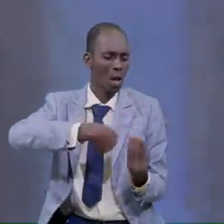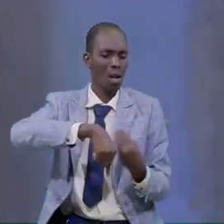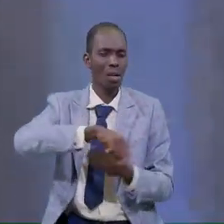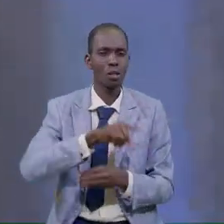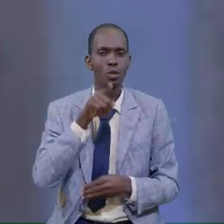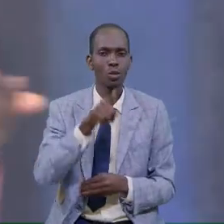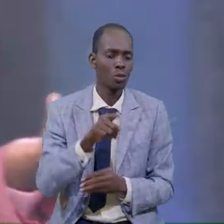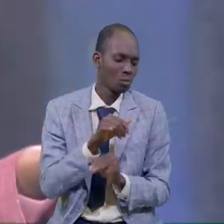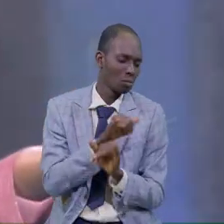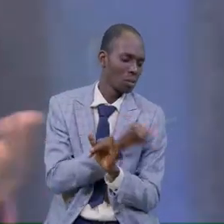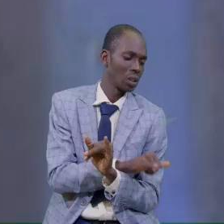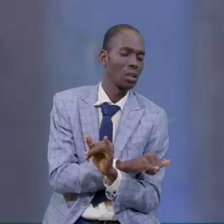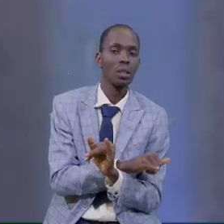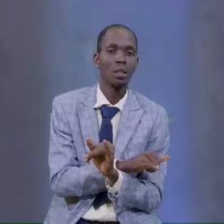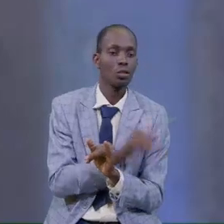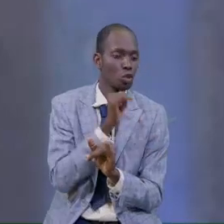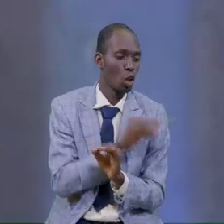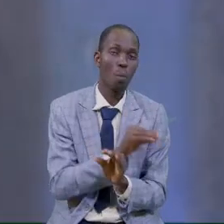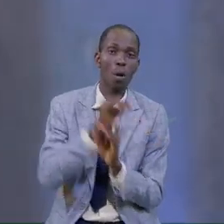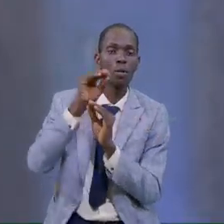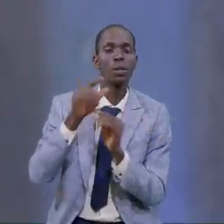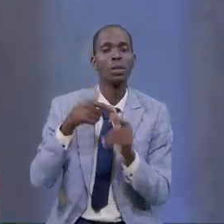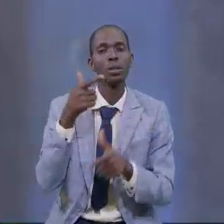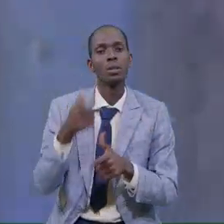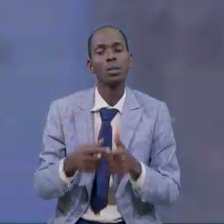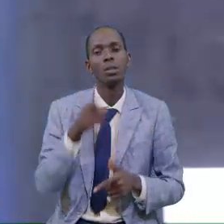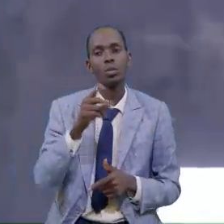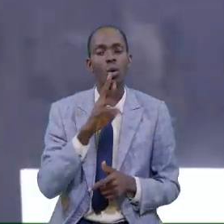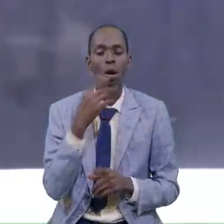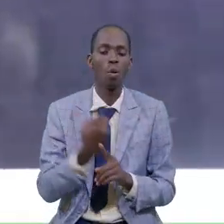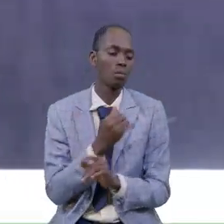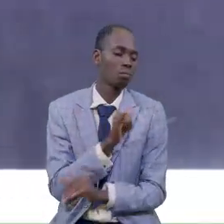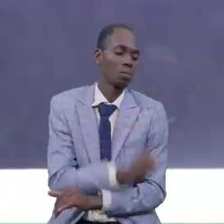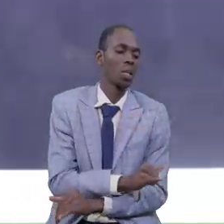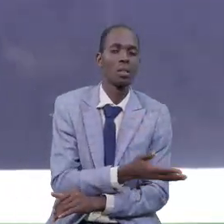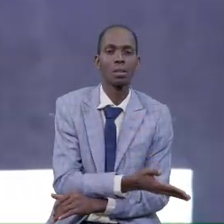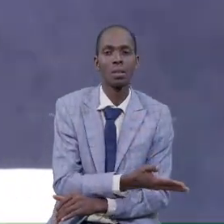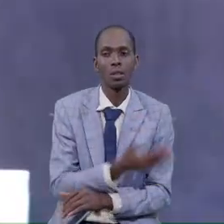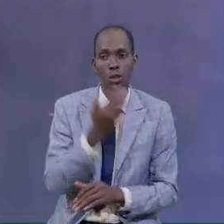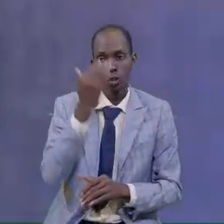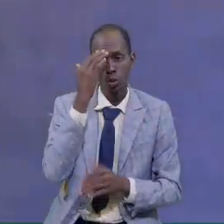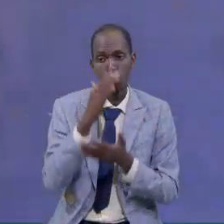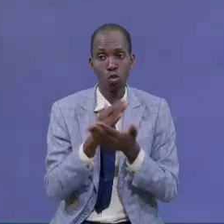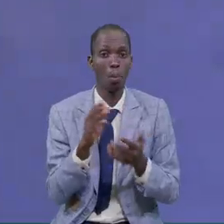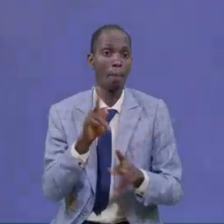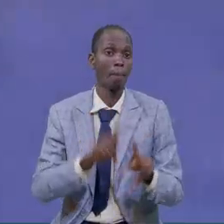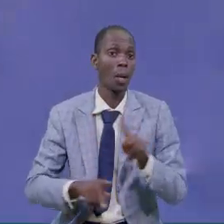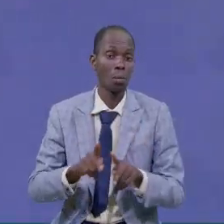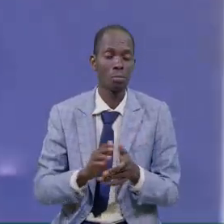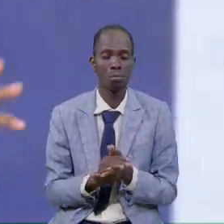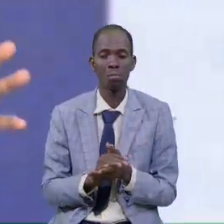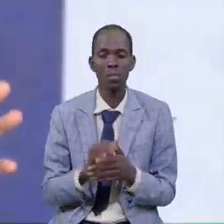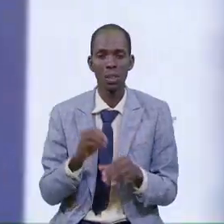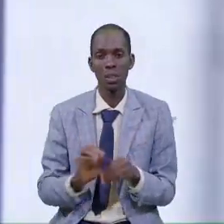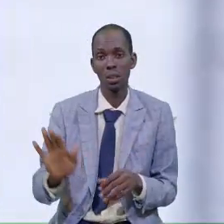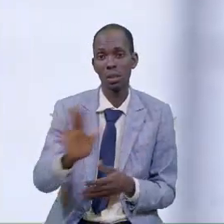they don't move on, then you are just there. I even know some people in their families, in